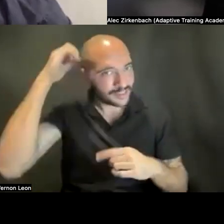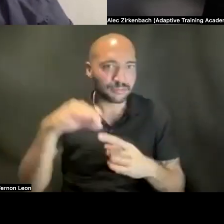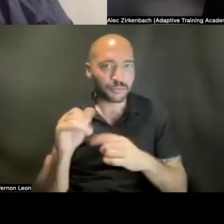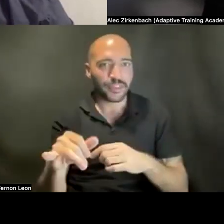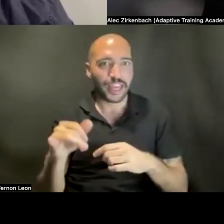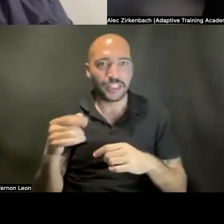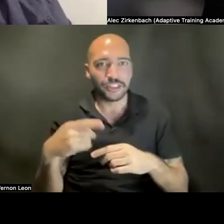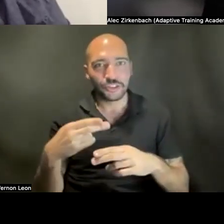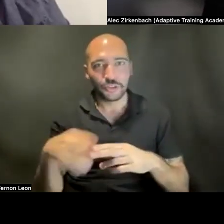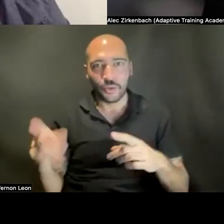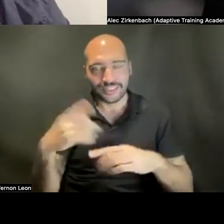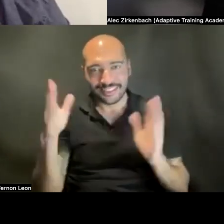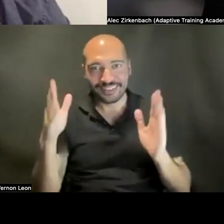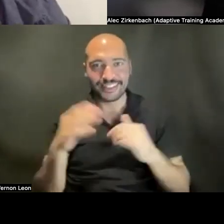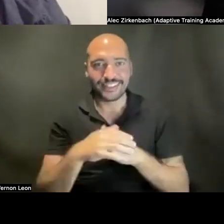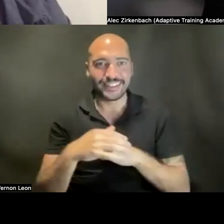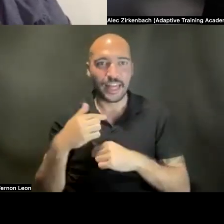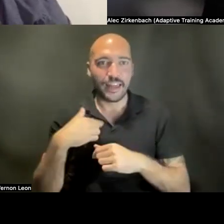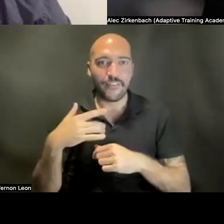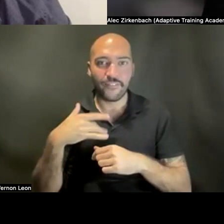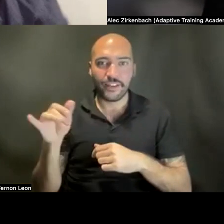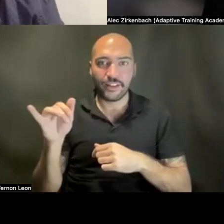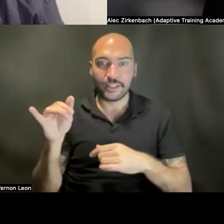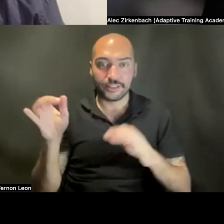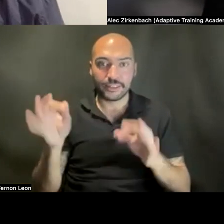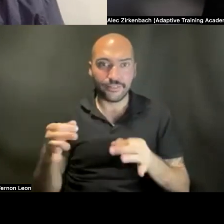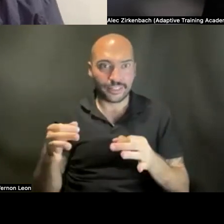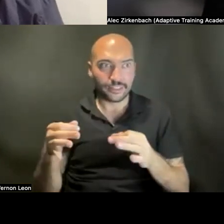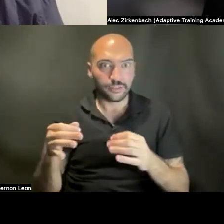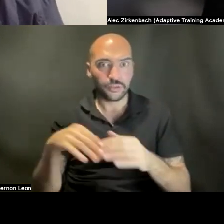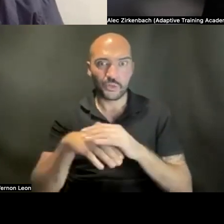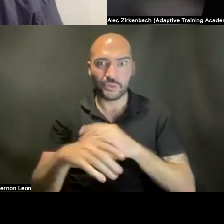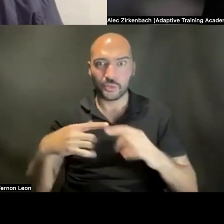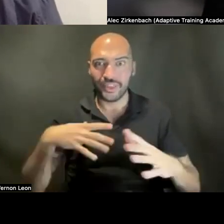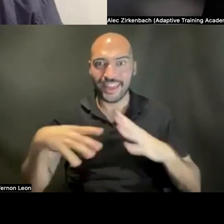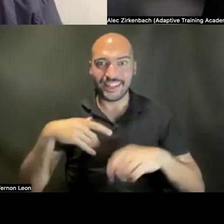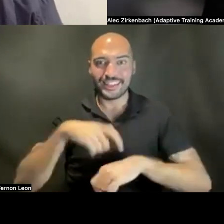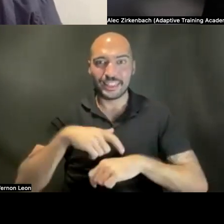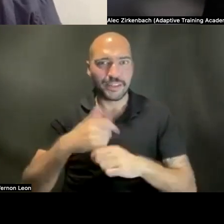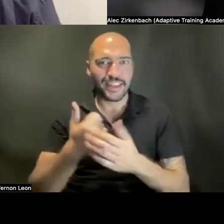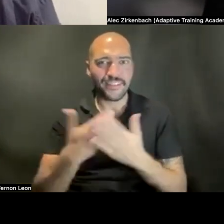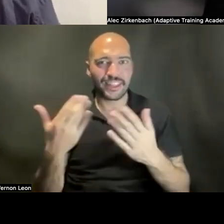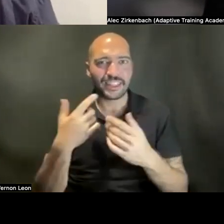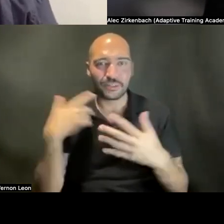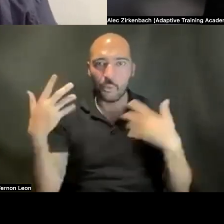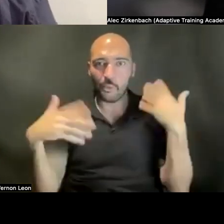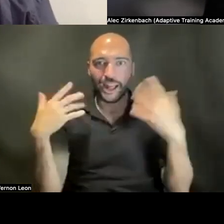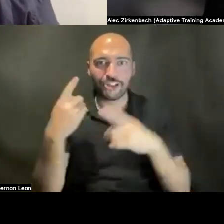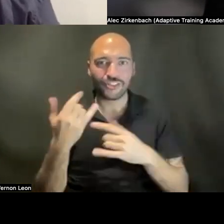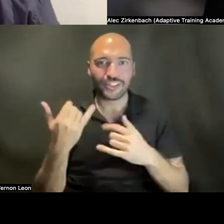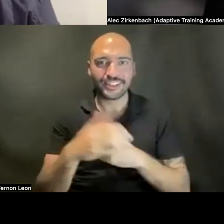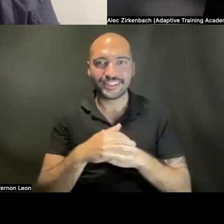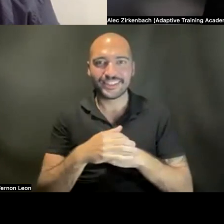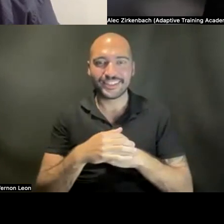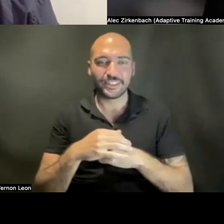days. I feel like definitely going into the holiday season, everything is kind of wild right now. So